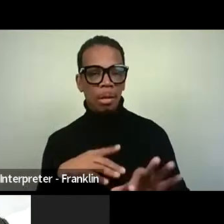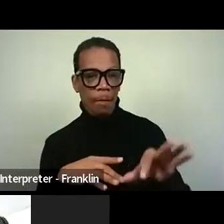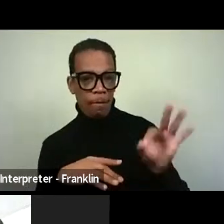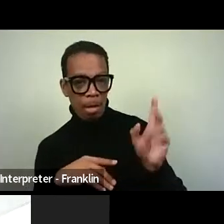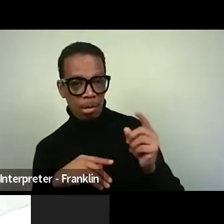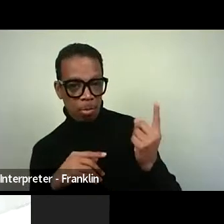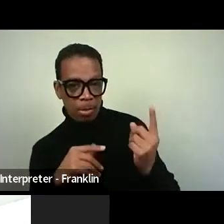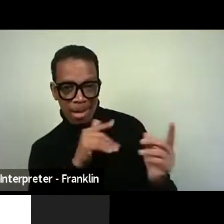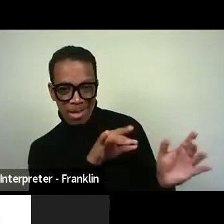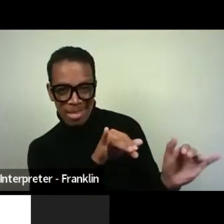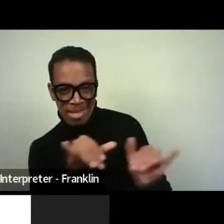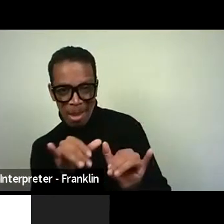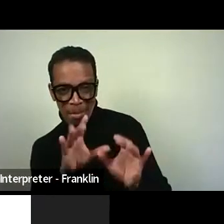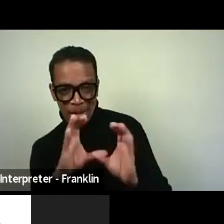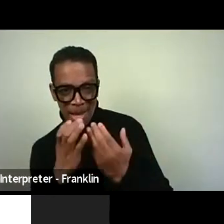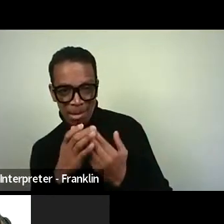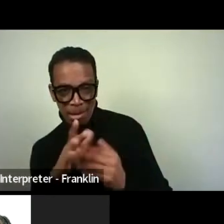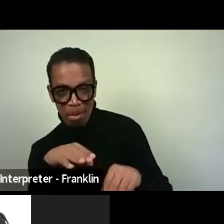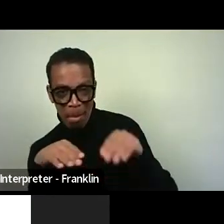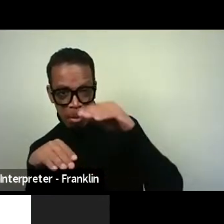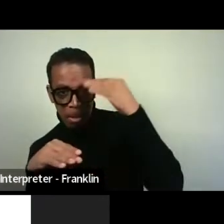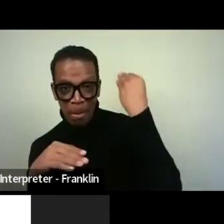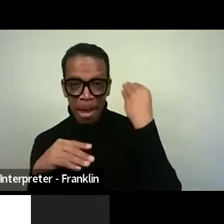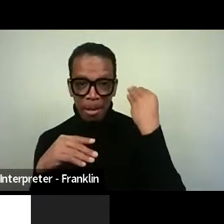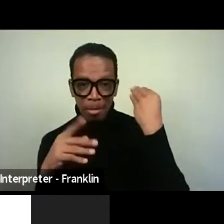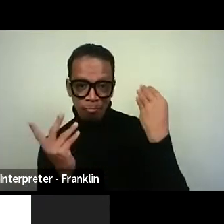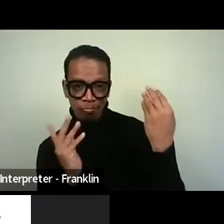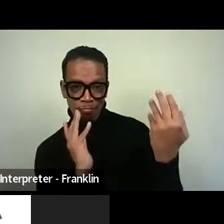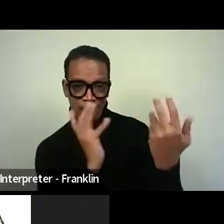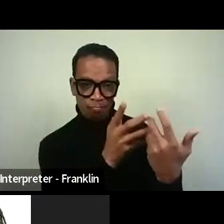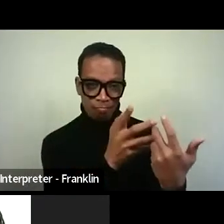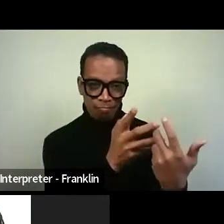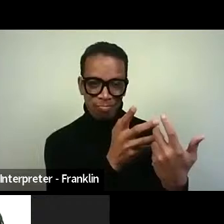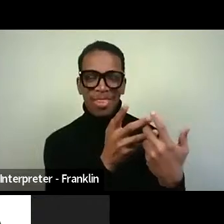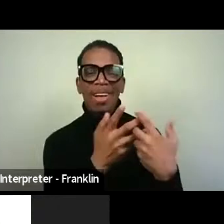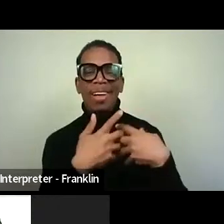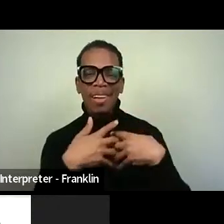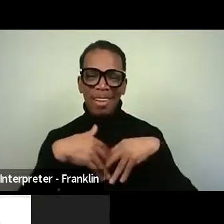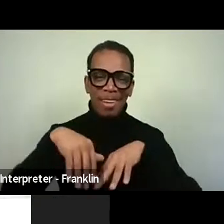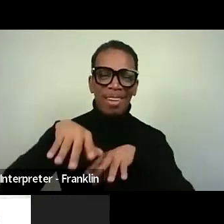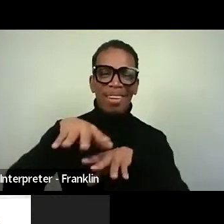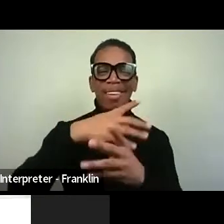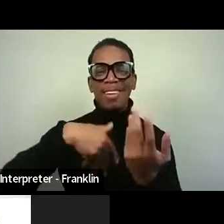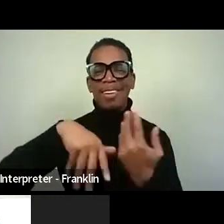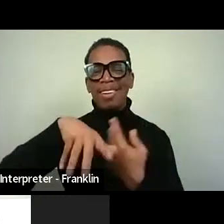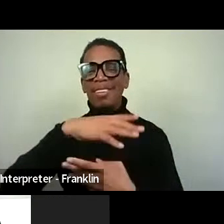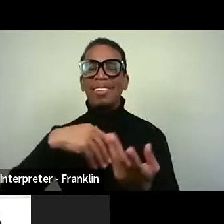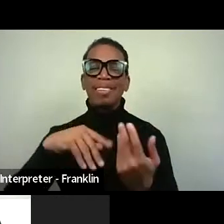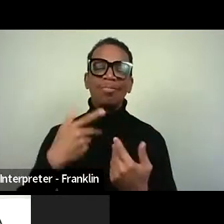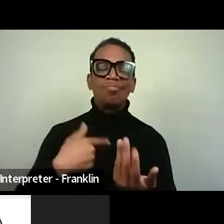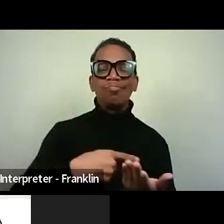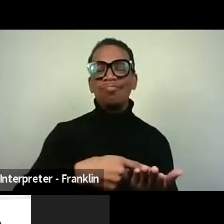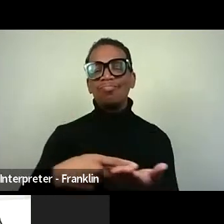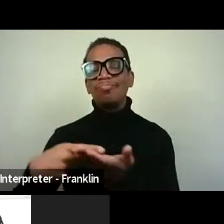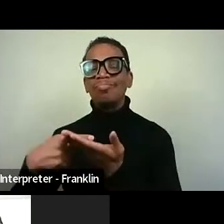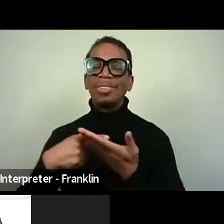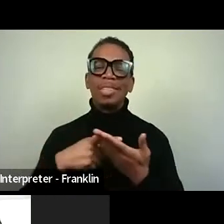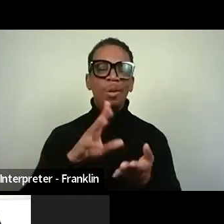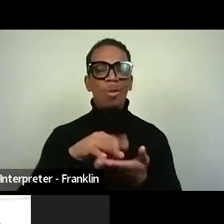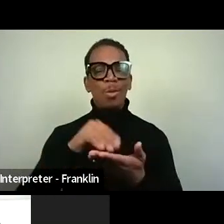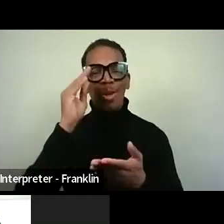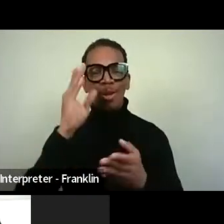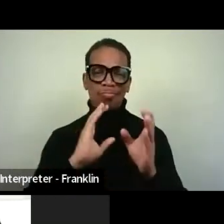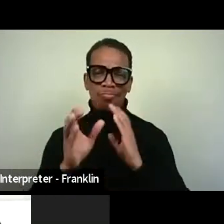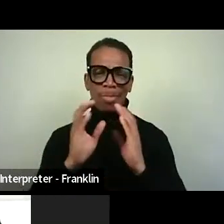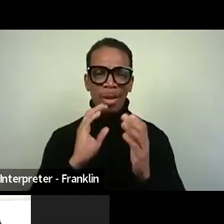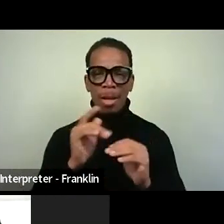me and was Black like myself, and we all hung out in the same space and having conversations about what we learned. That I